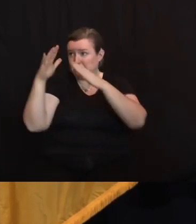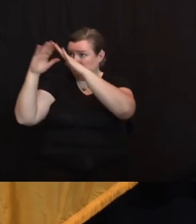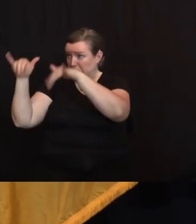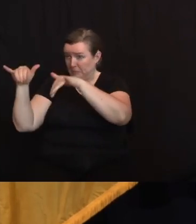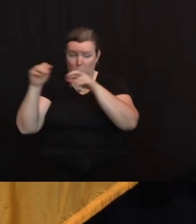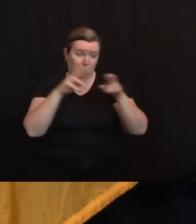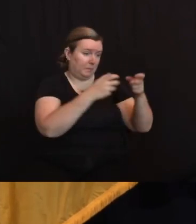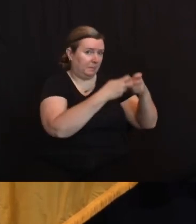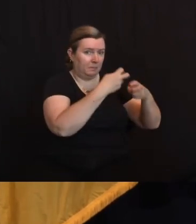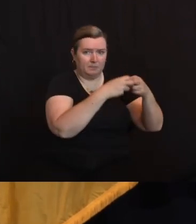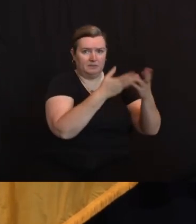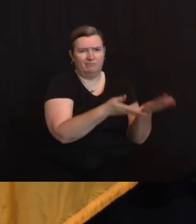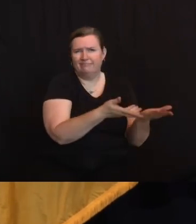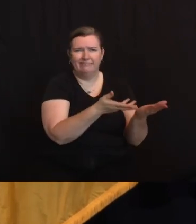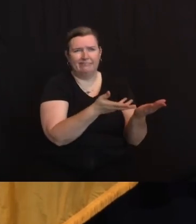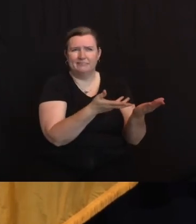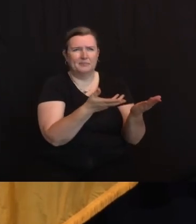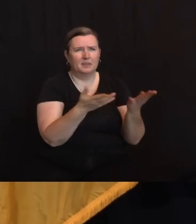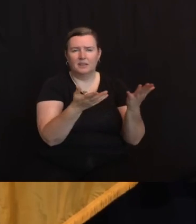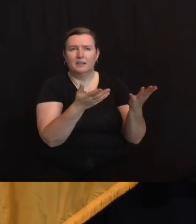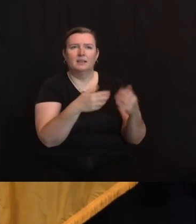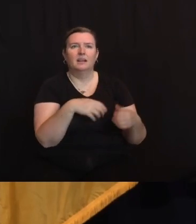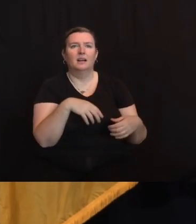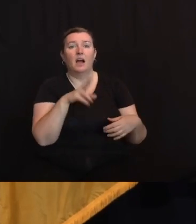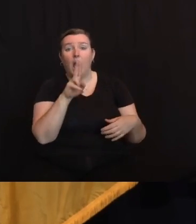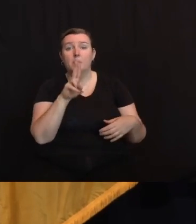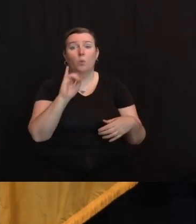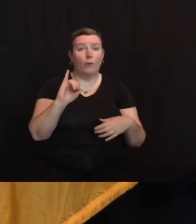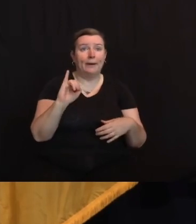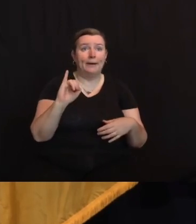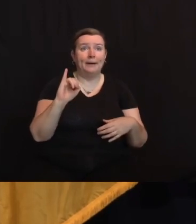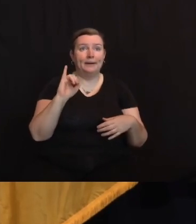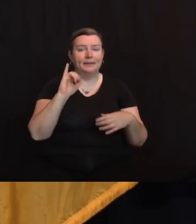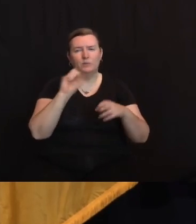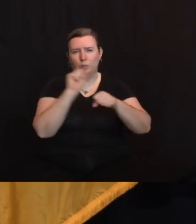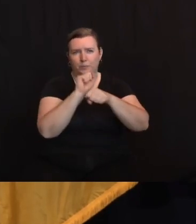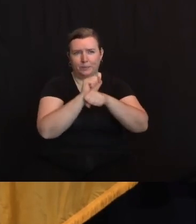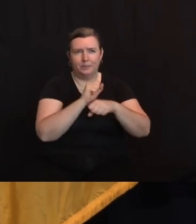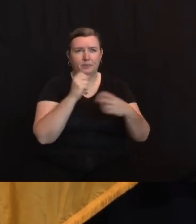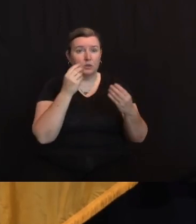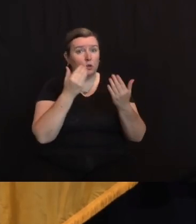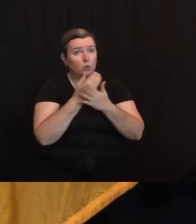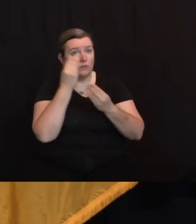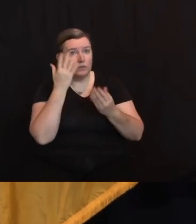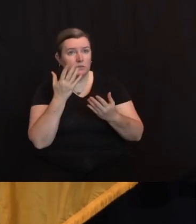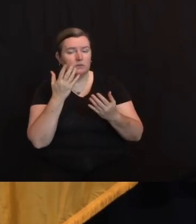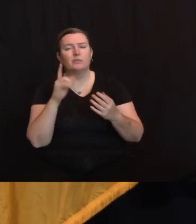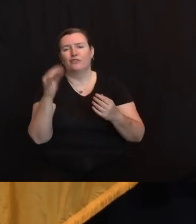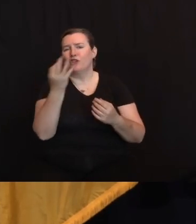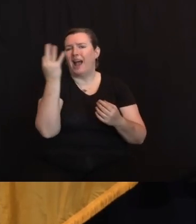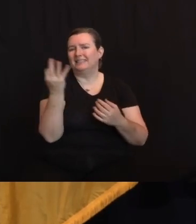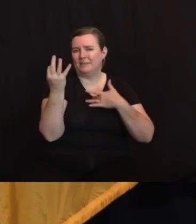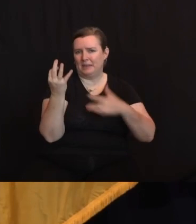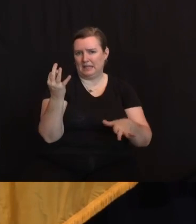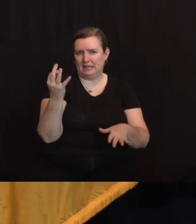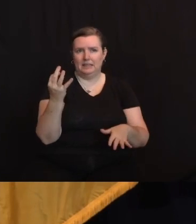Thursday, so we'll be hearing again what the unemployment numbers are going to look like. As it relates to how we